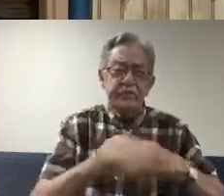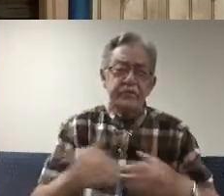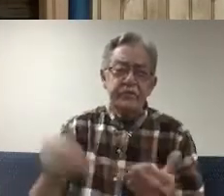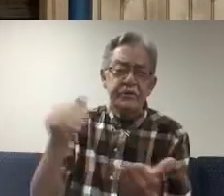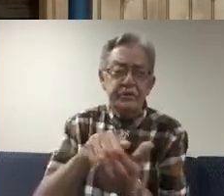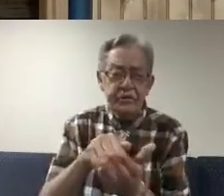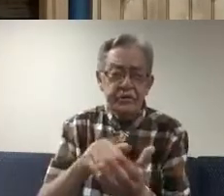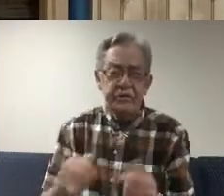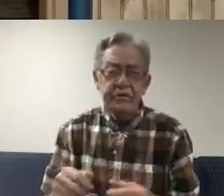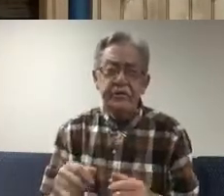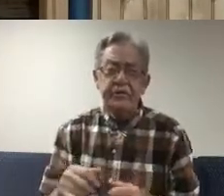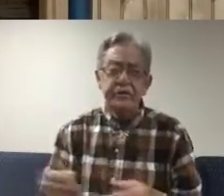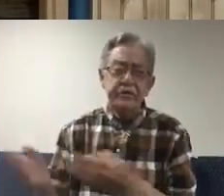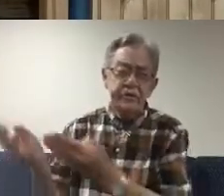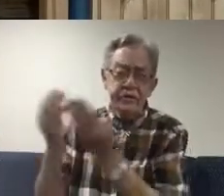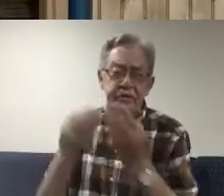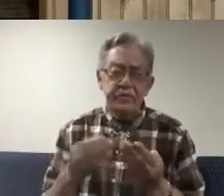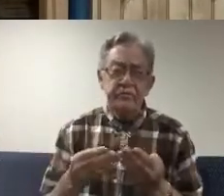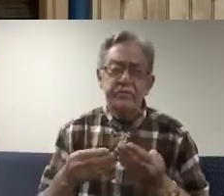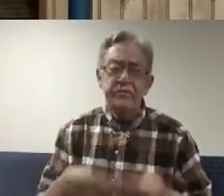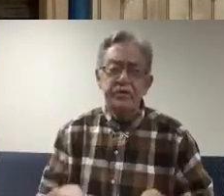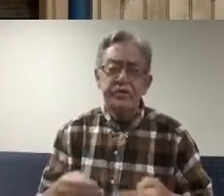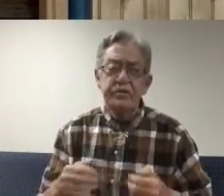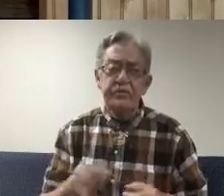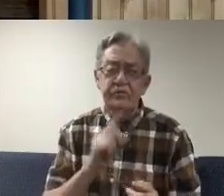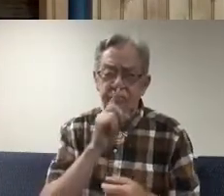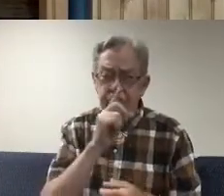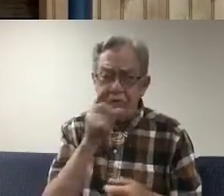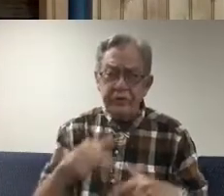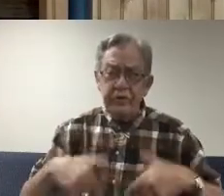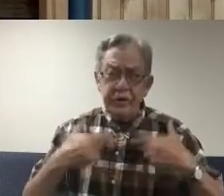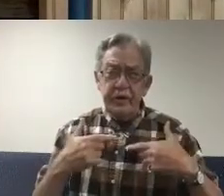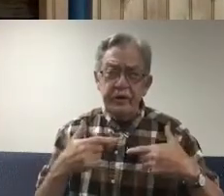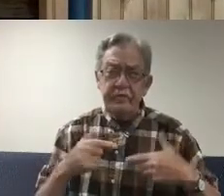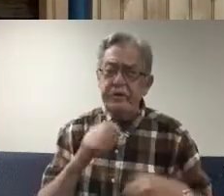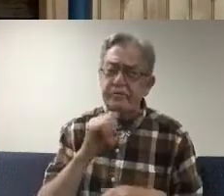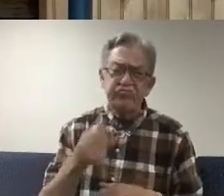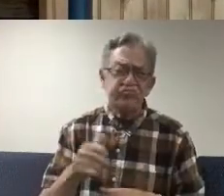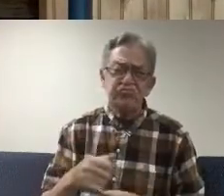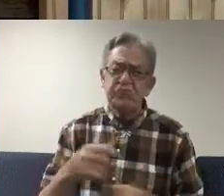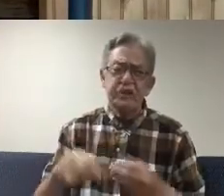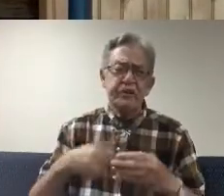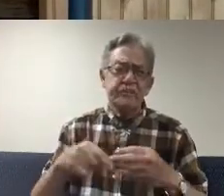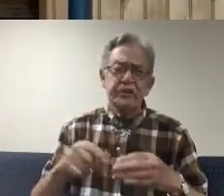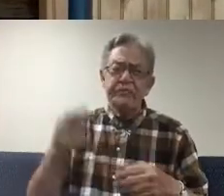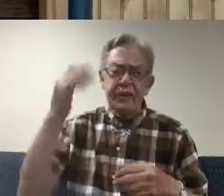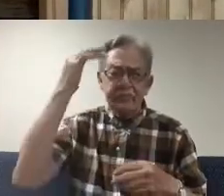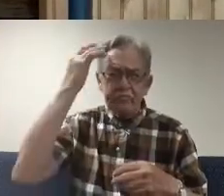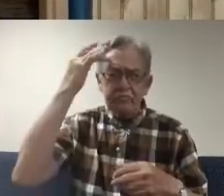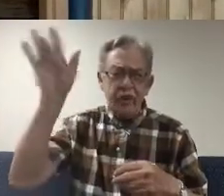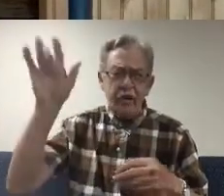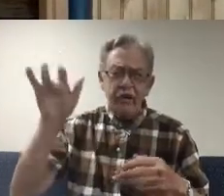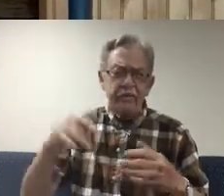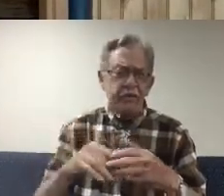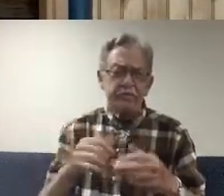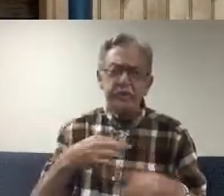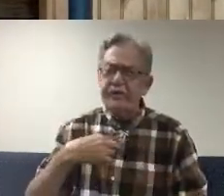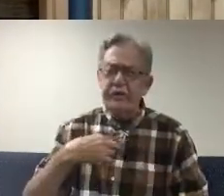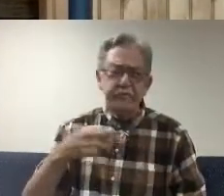the uncontrollable desires of the body, but also those that are influenced by the mind. So that's the world we lived in when we were dead